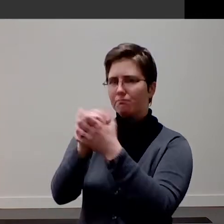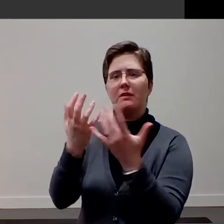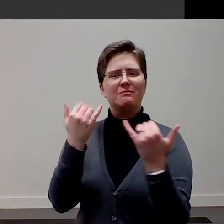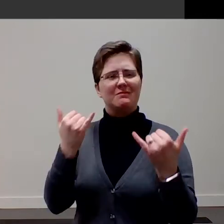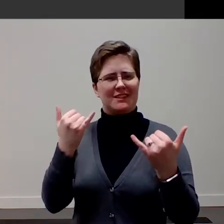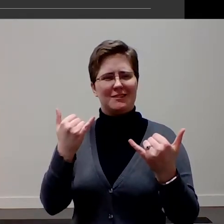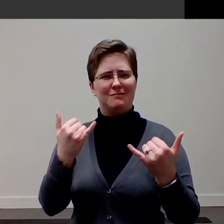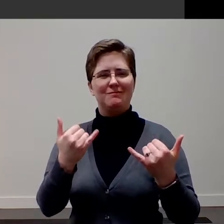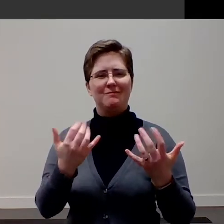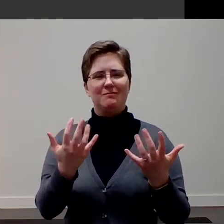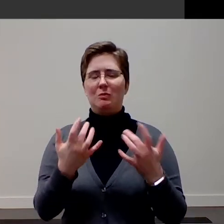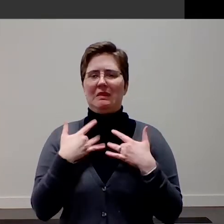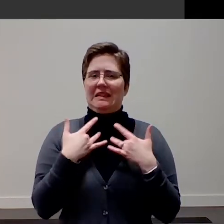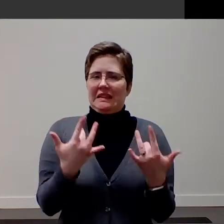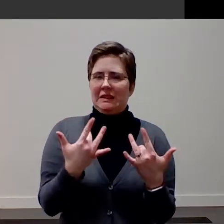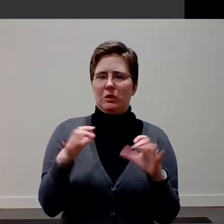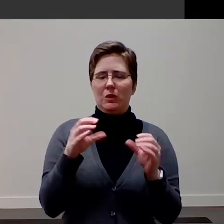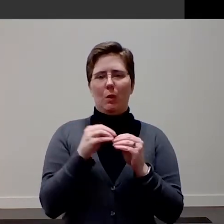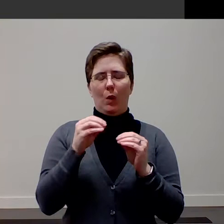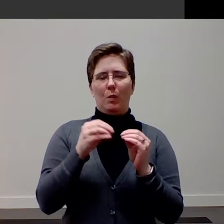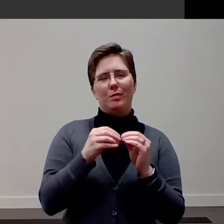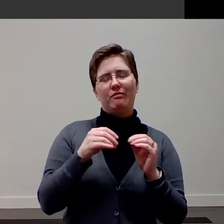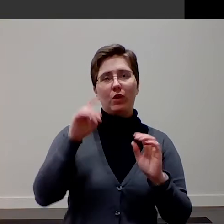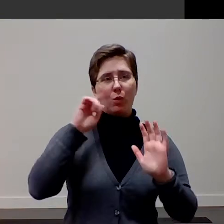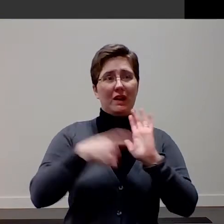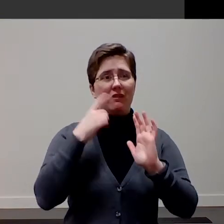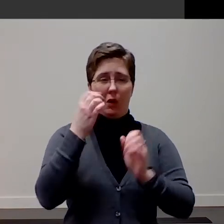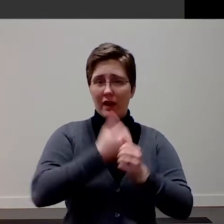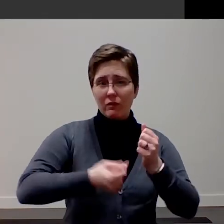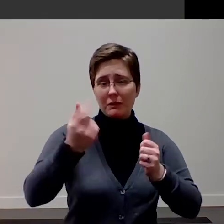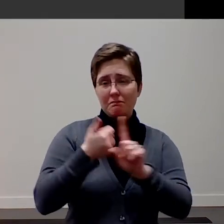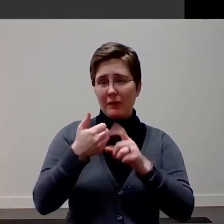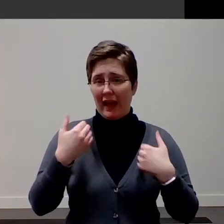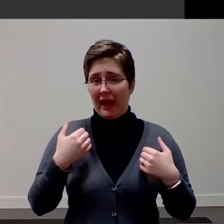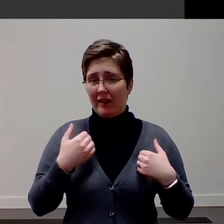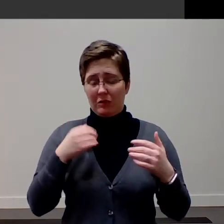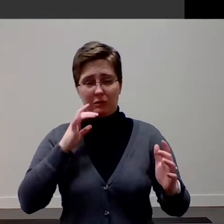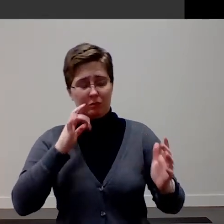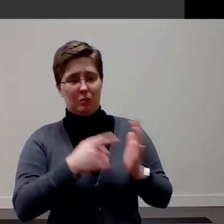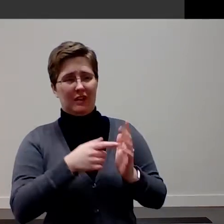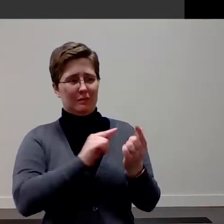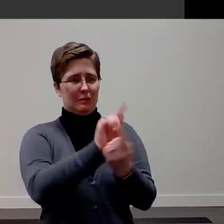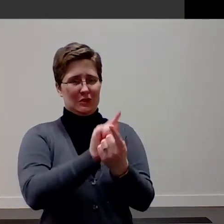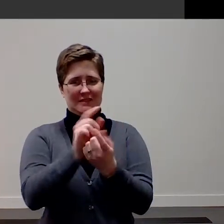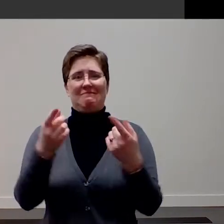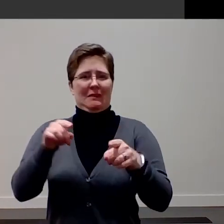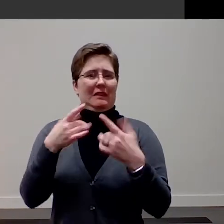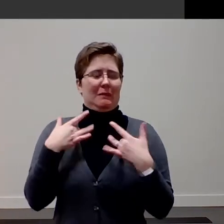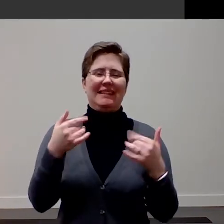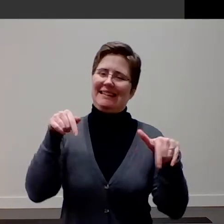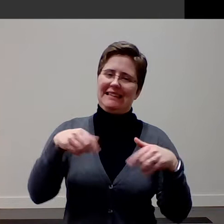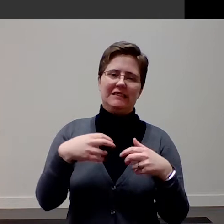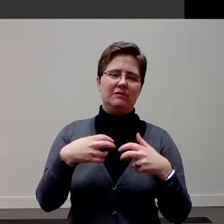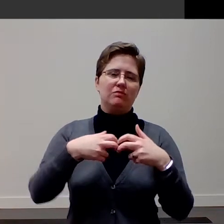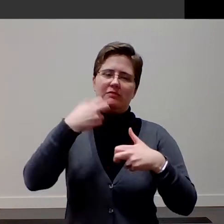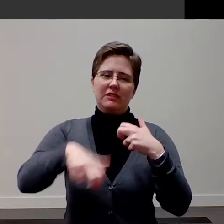this point, we usually do more of a recognition for everyone who is recognized when we're in person. And this makes it really